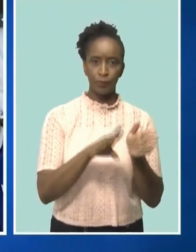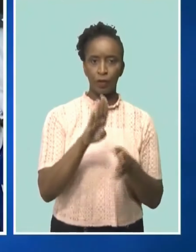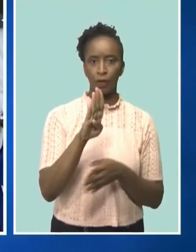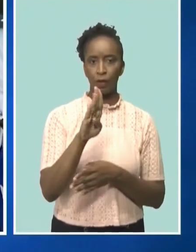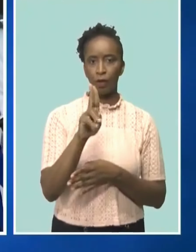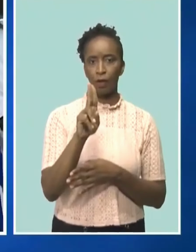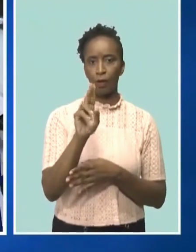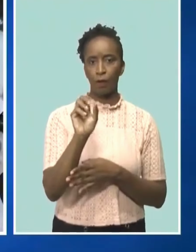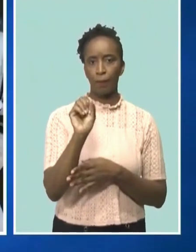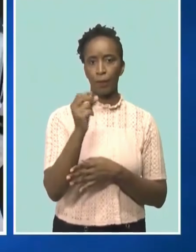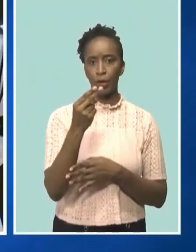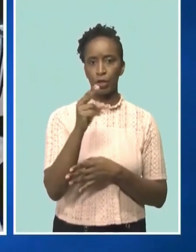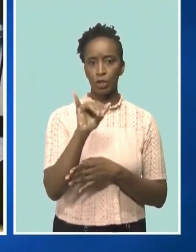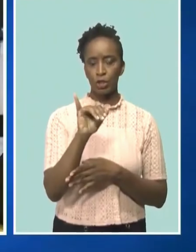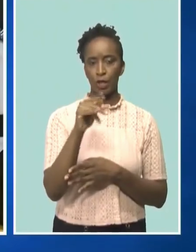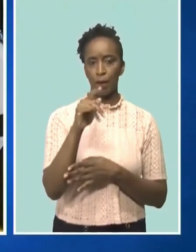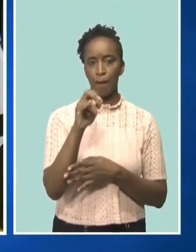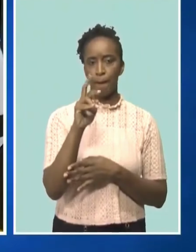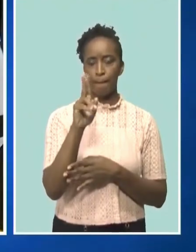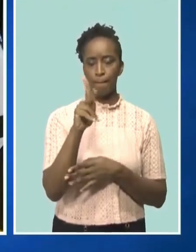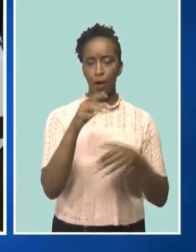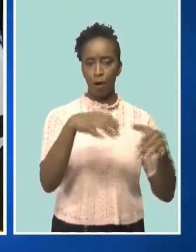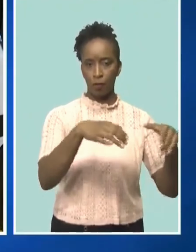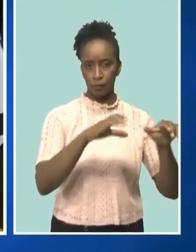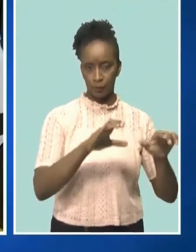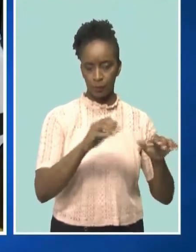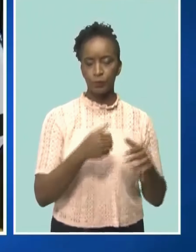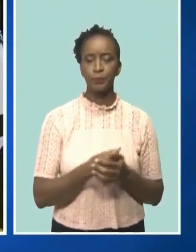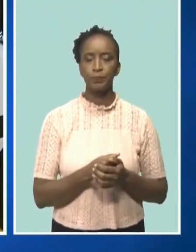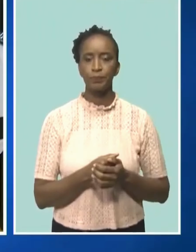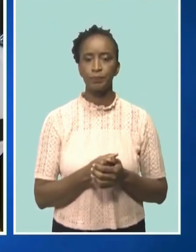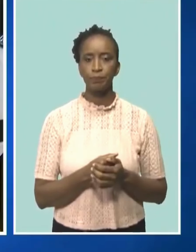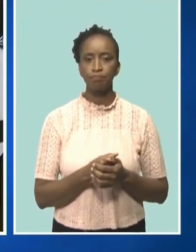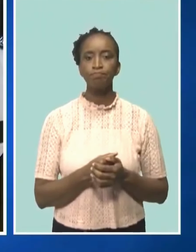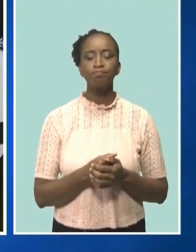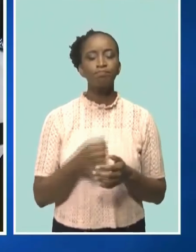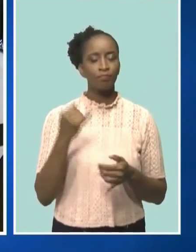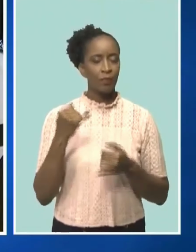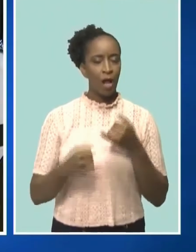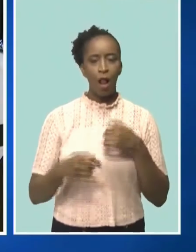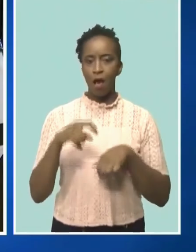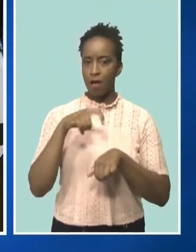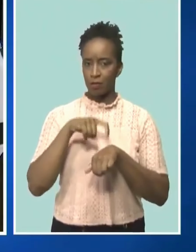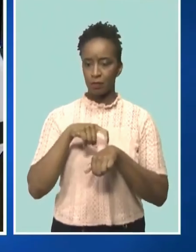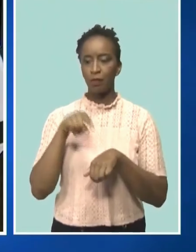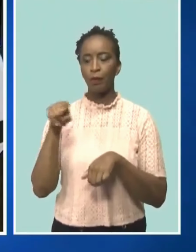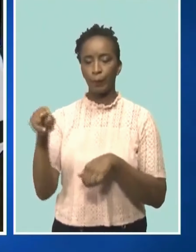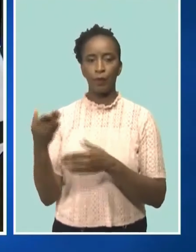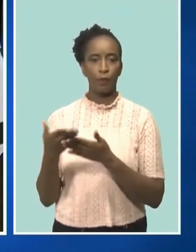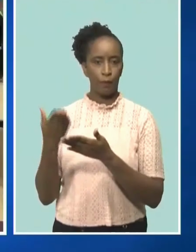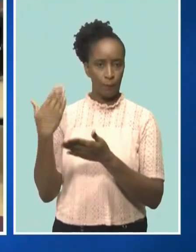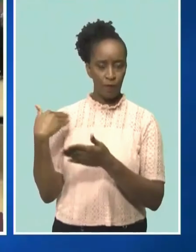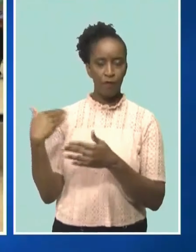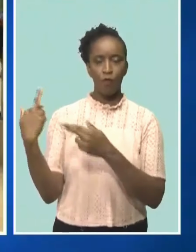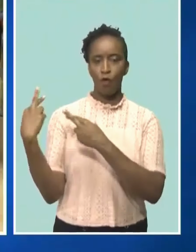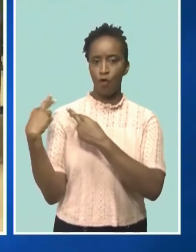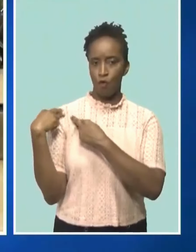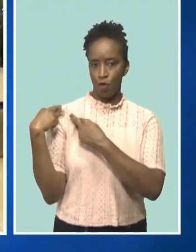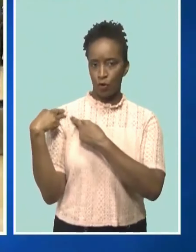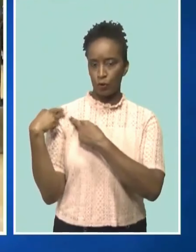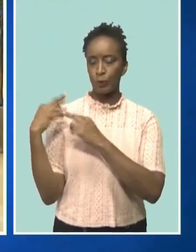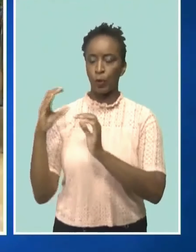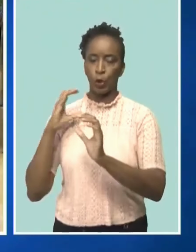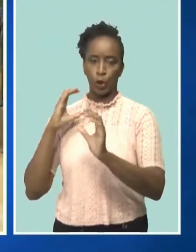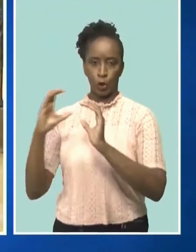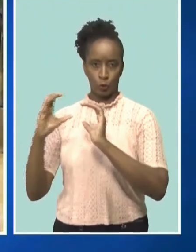One last time. The lights and cameras were on former Communications and Public Affairs Officer of the Barbados Police